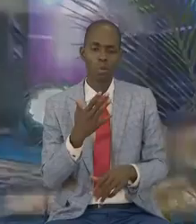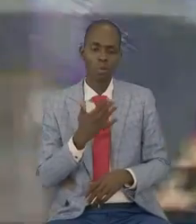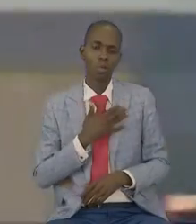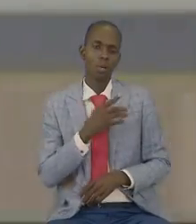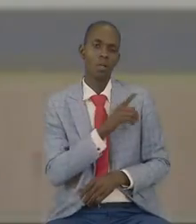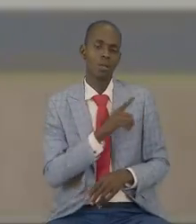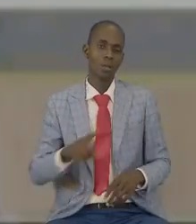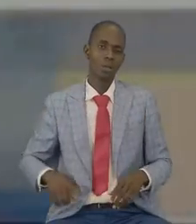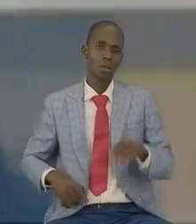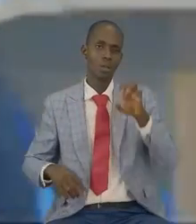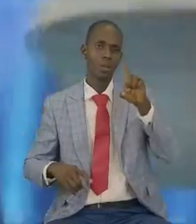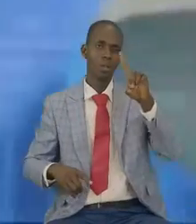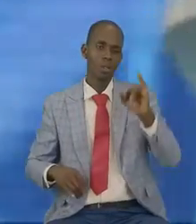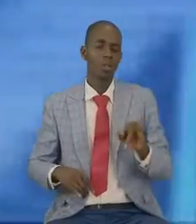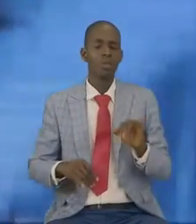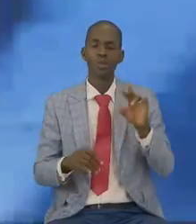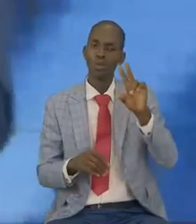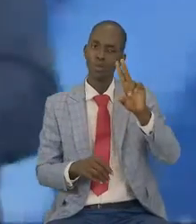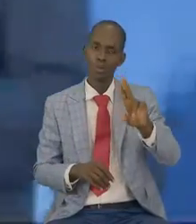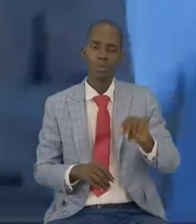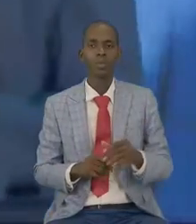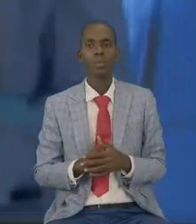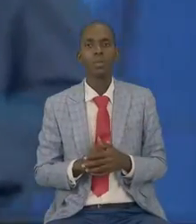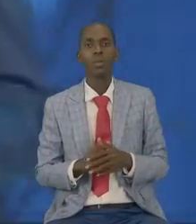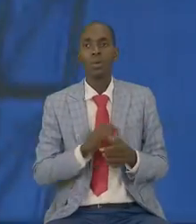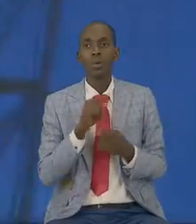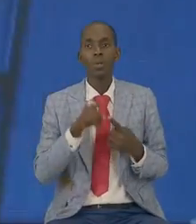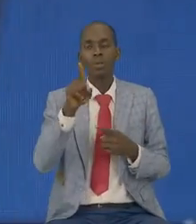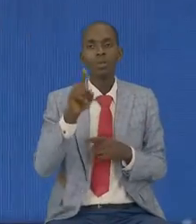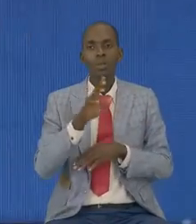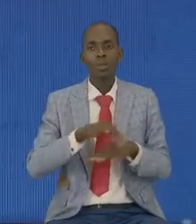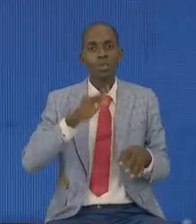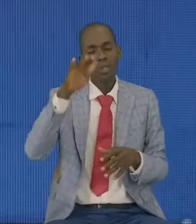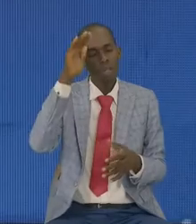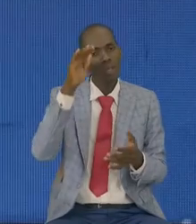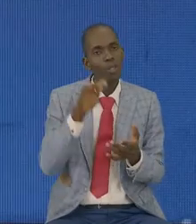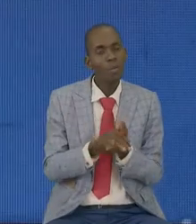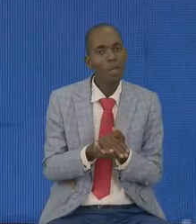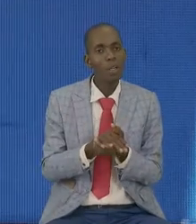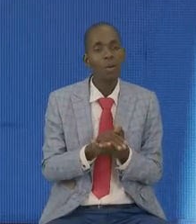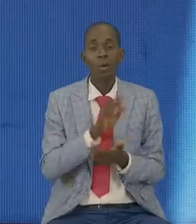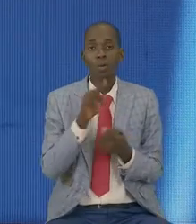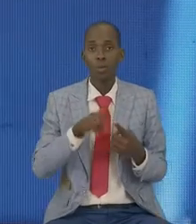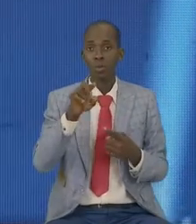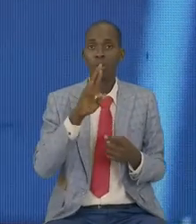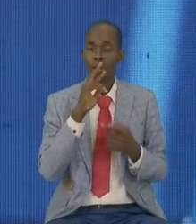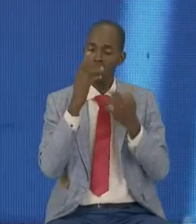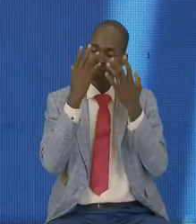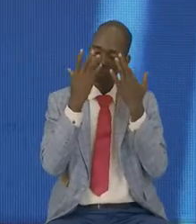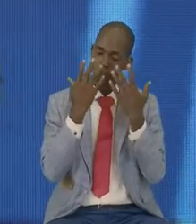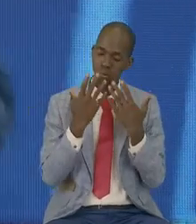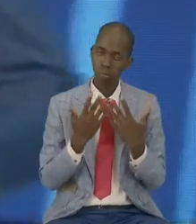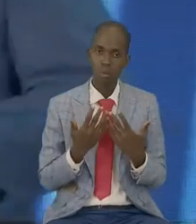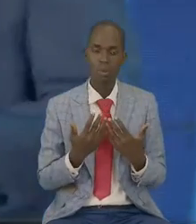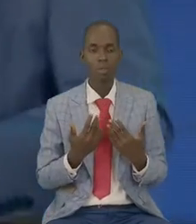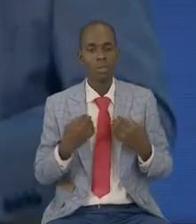Lord, my Lord. What do you call your husband when you are sad, sorrowful?